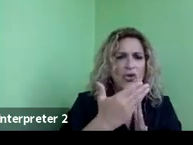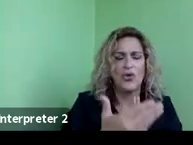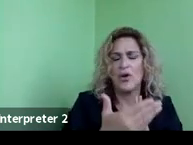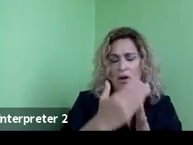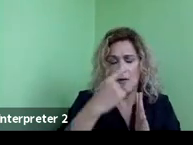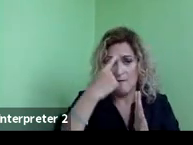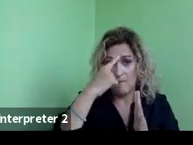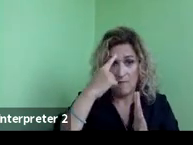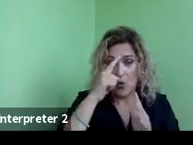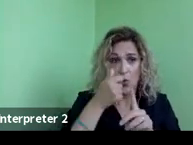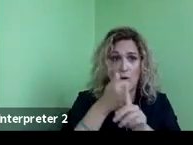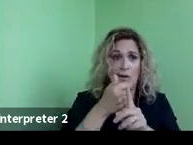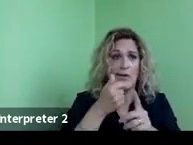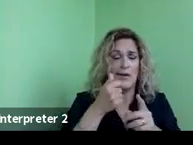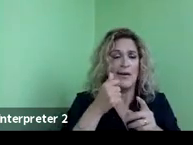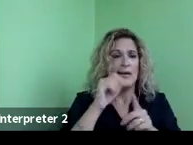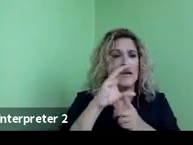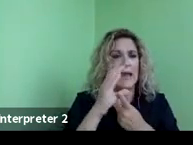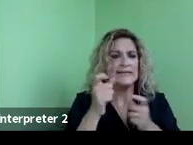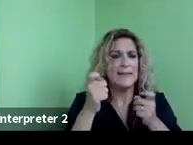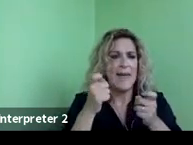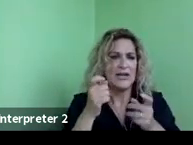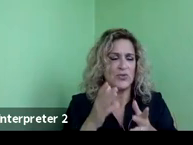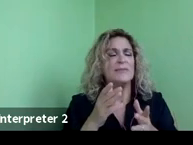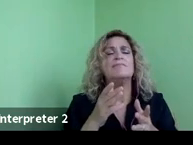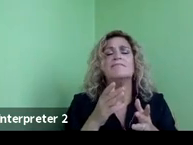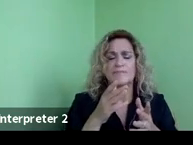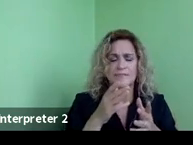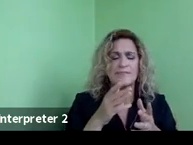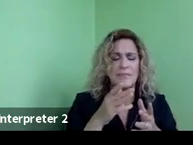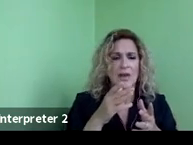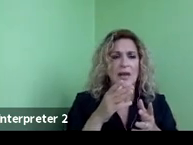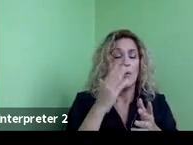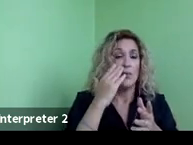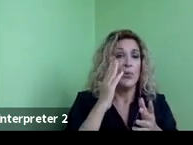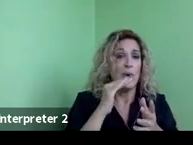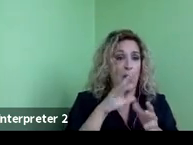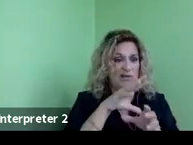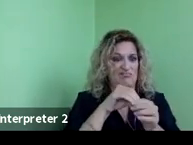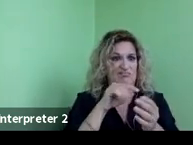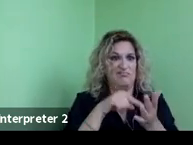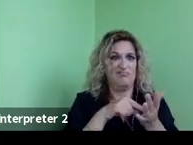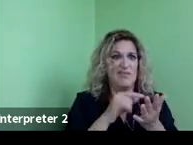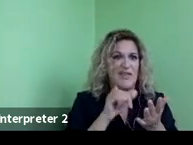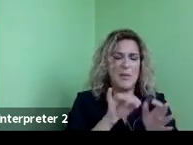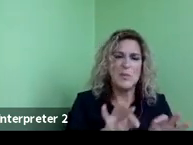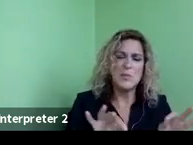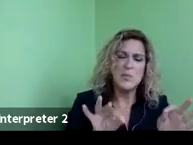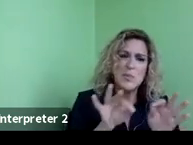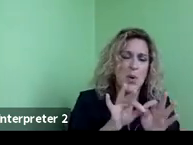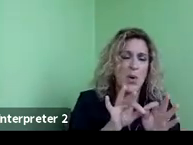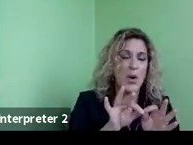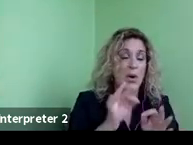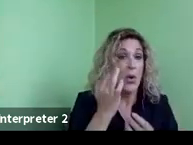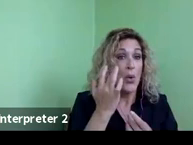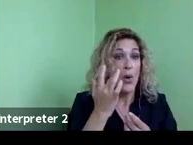future, because honestly, context is everything. And what might make sense for one program to do because